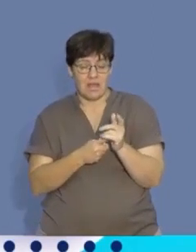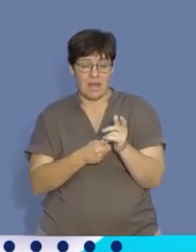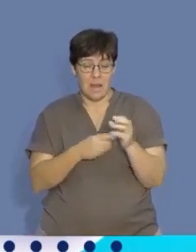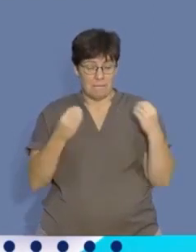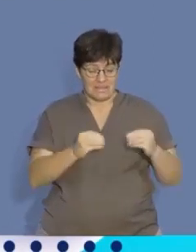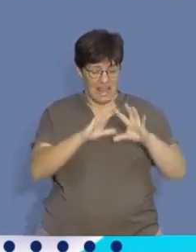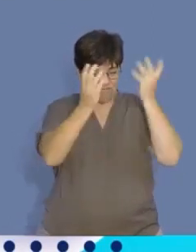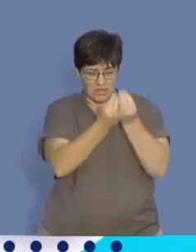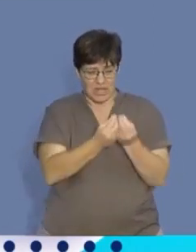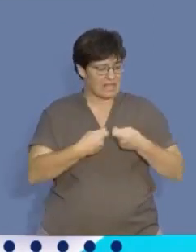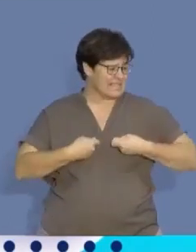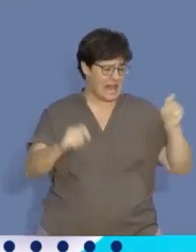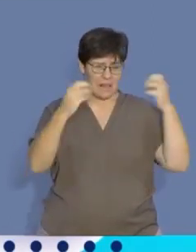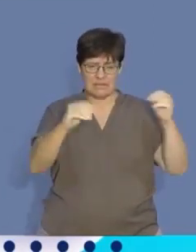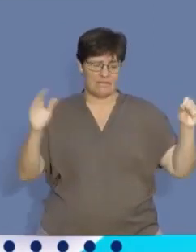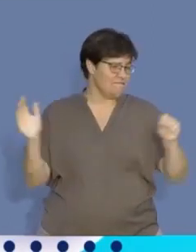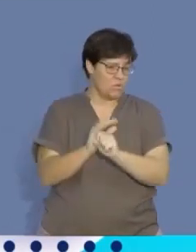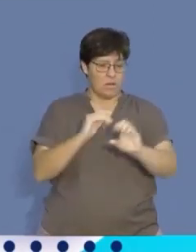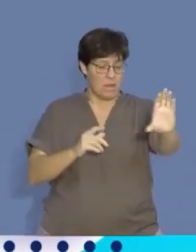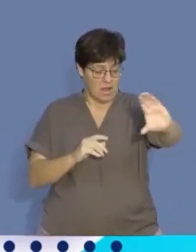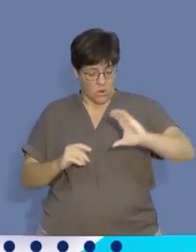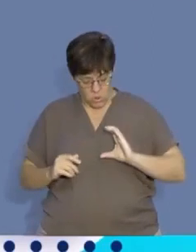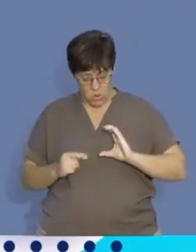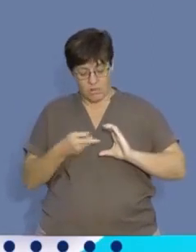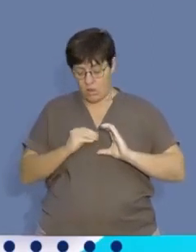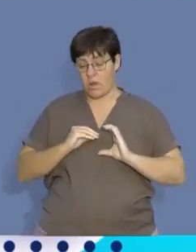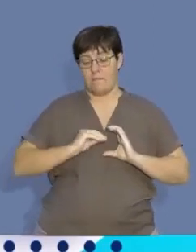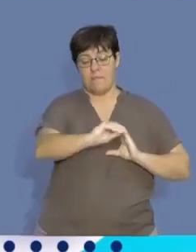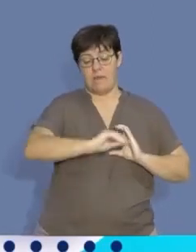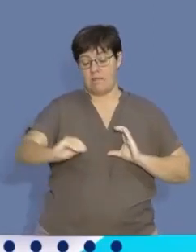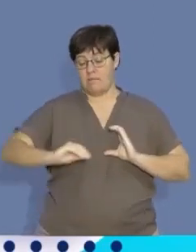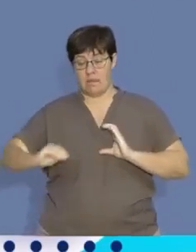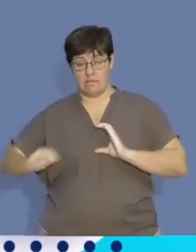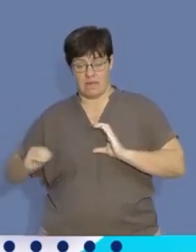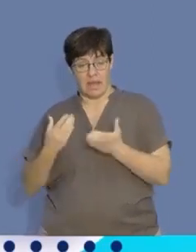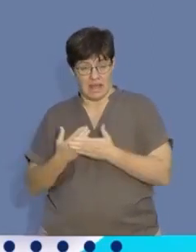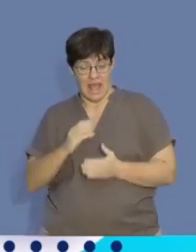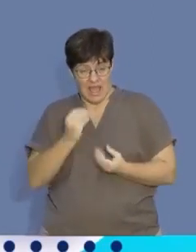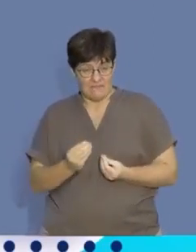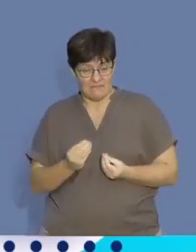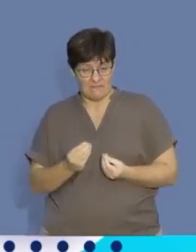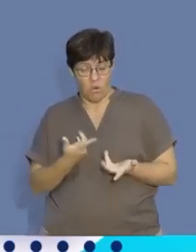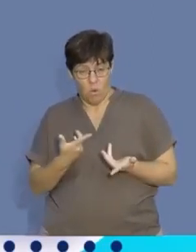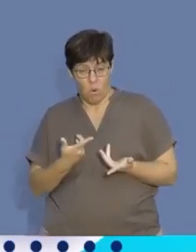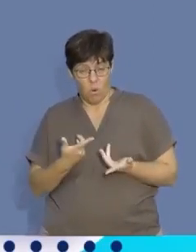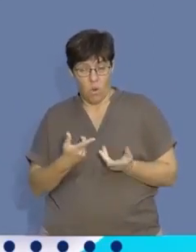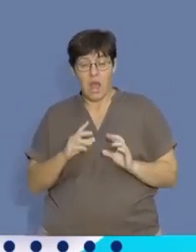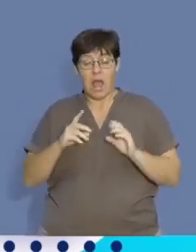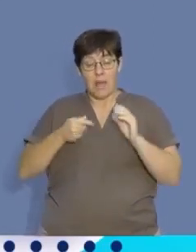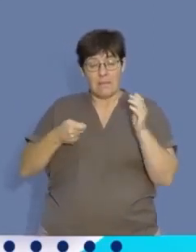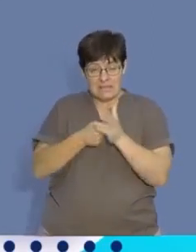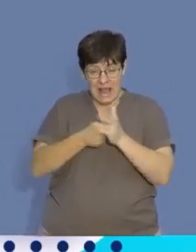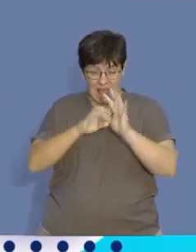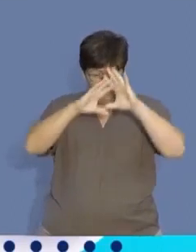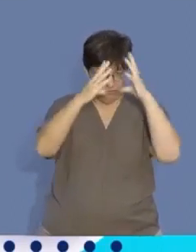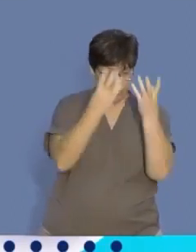total assets into cash. Or one may see it as, do you have enough total assets